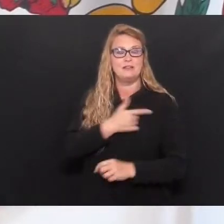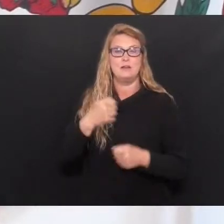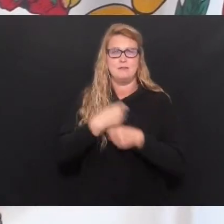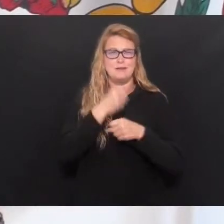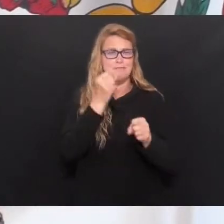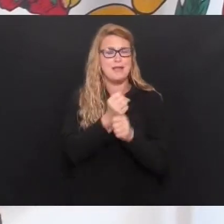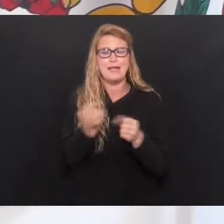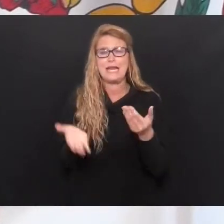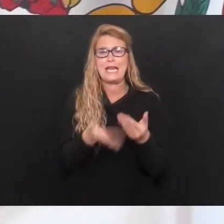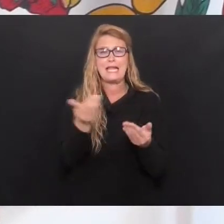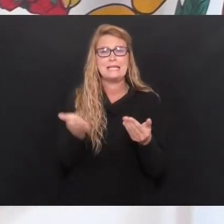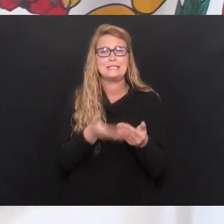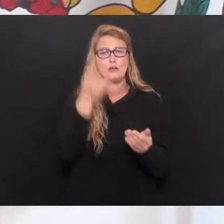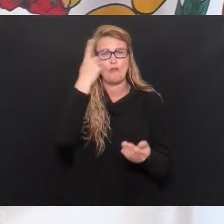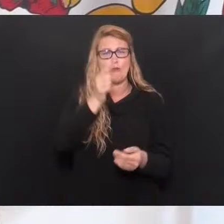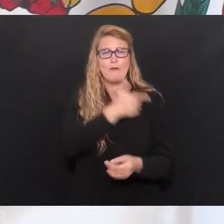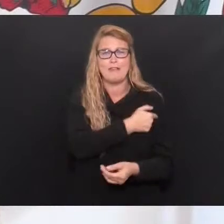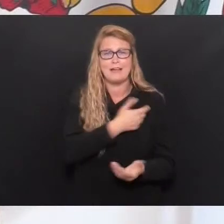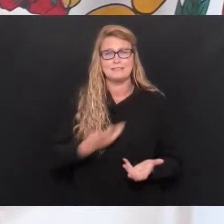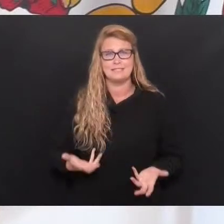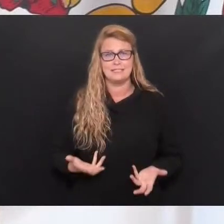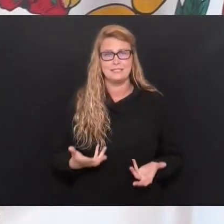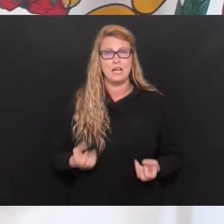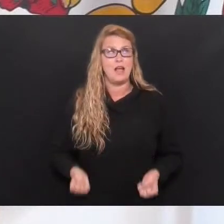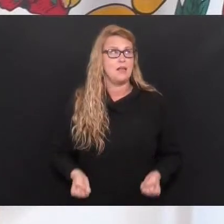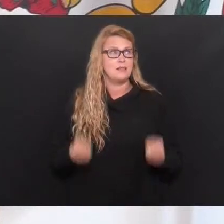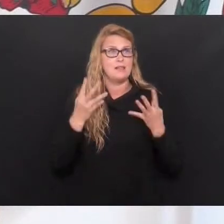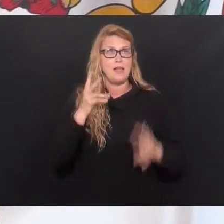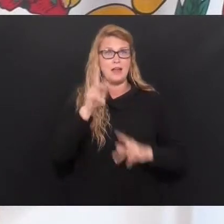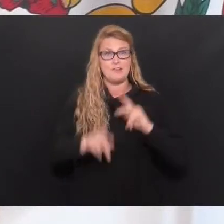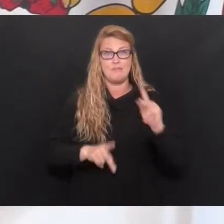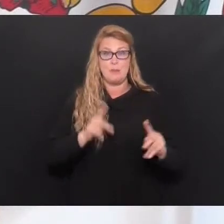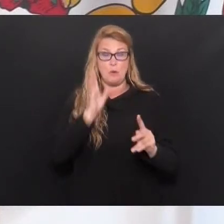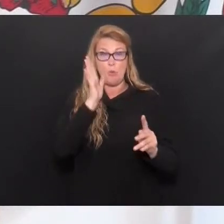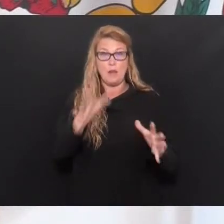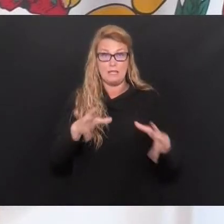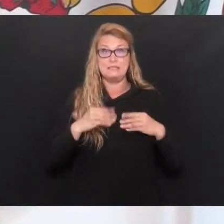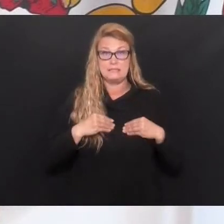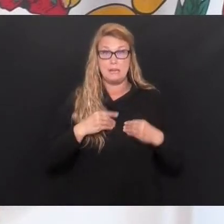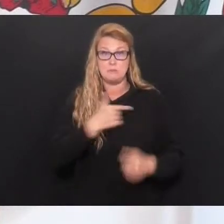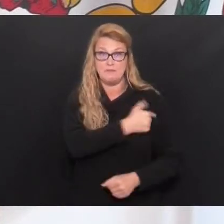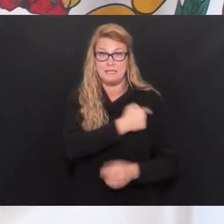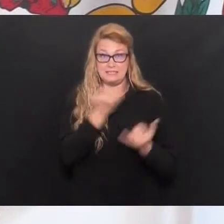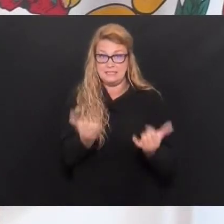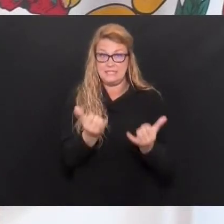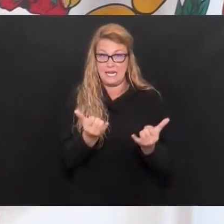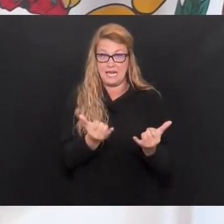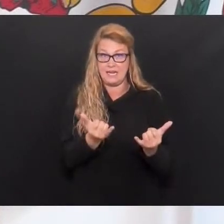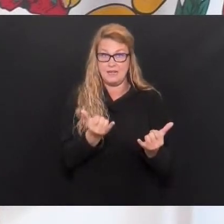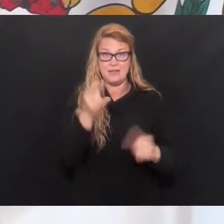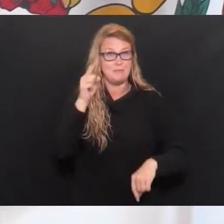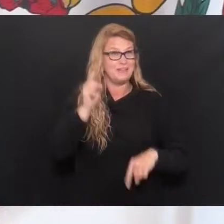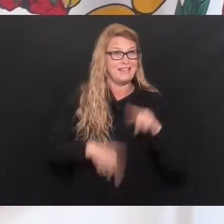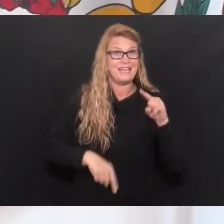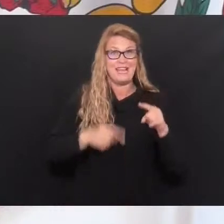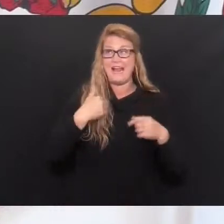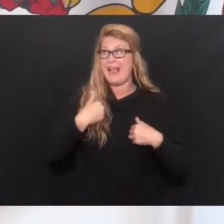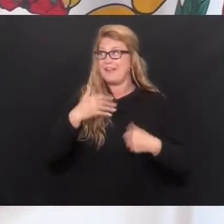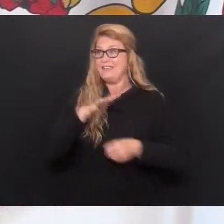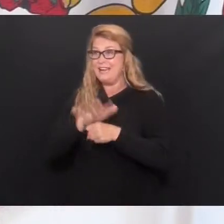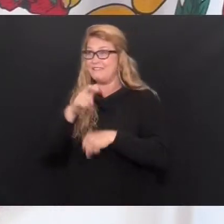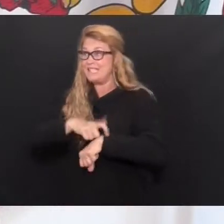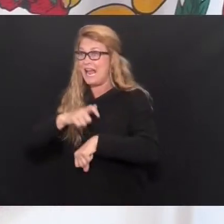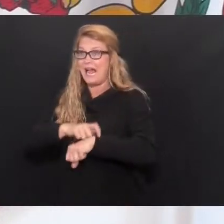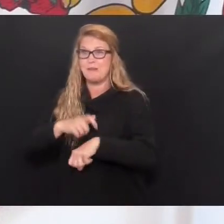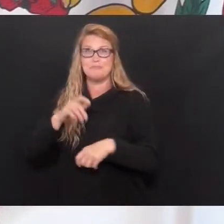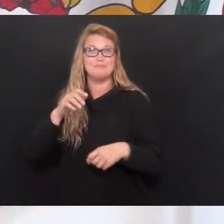to get their vaccine. A lot of people will take the vaccine today, but they just can't make time for it in